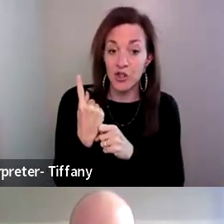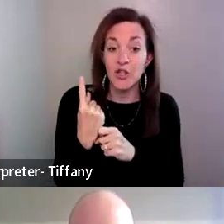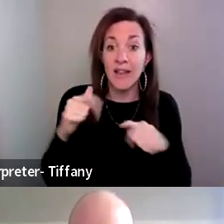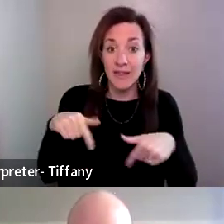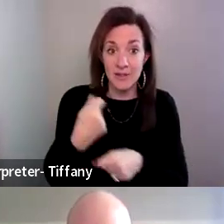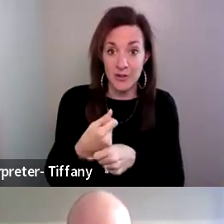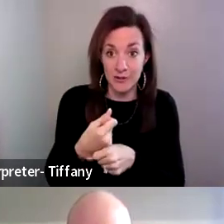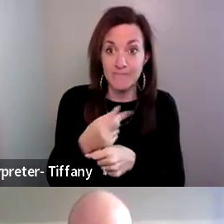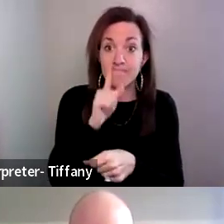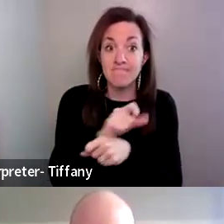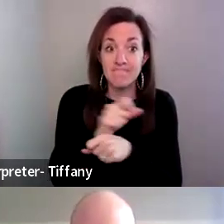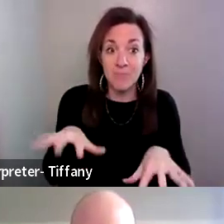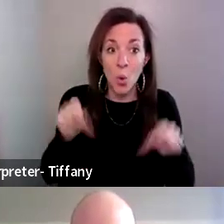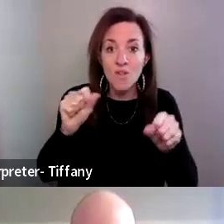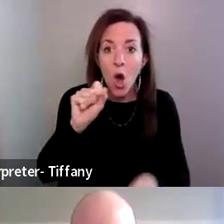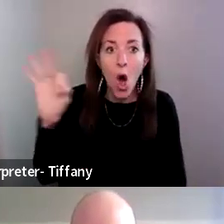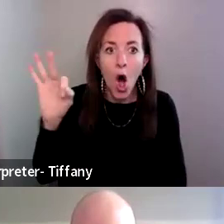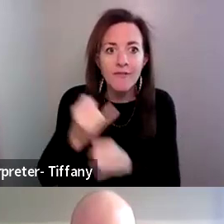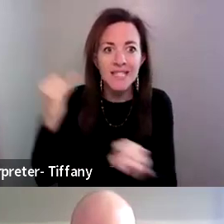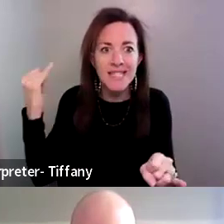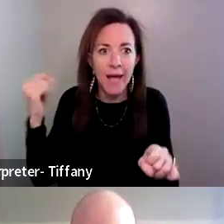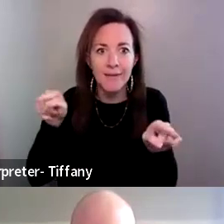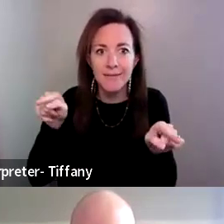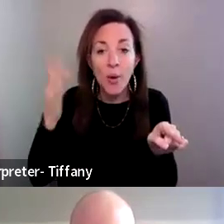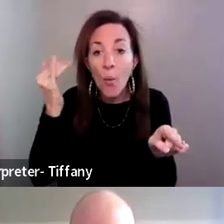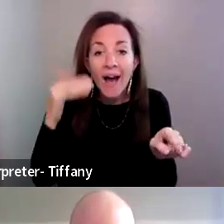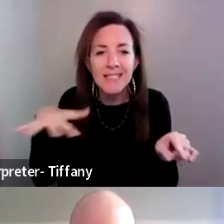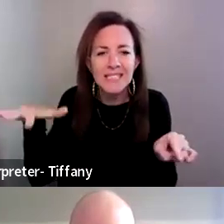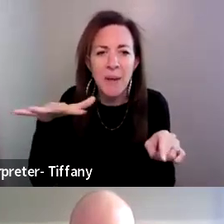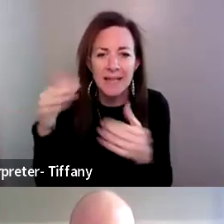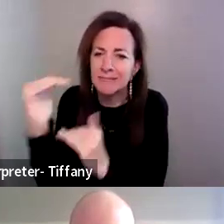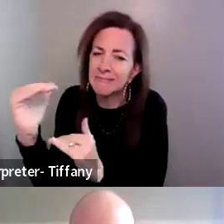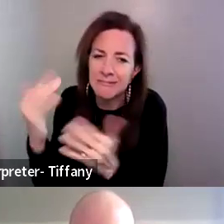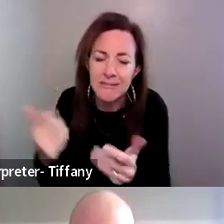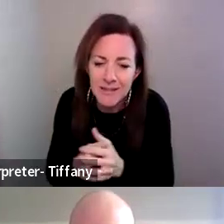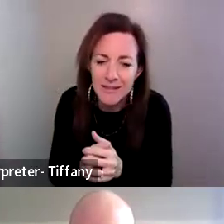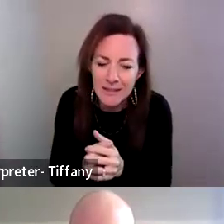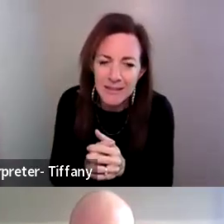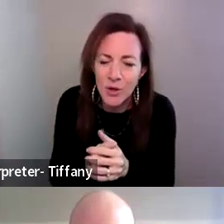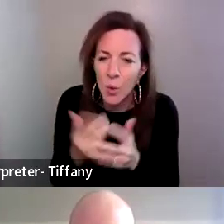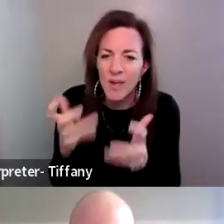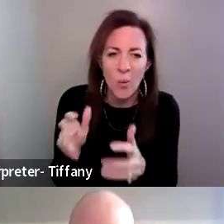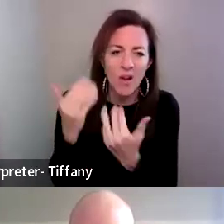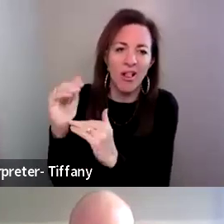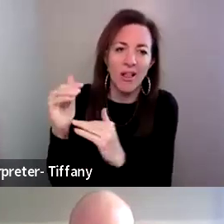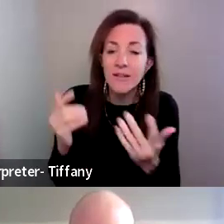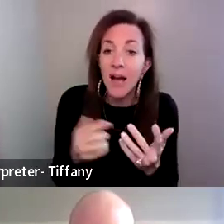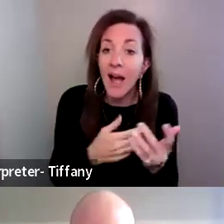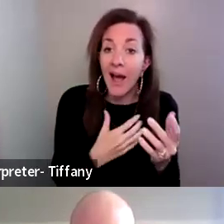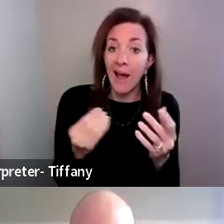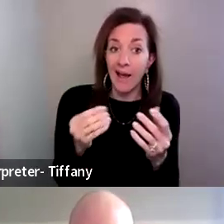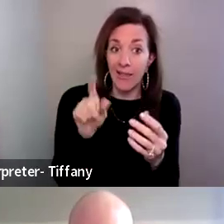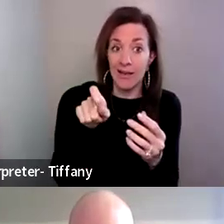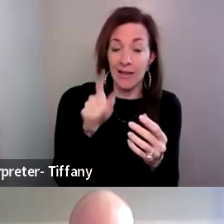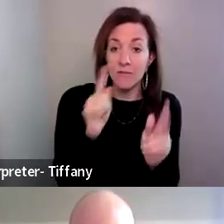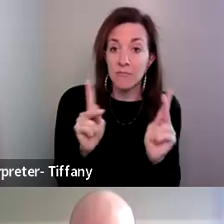this year, we're actually hosting off-site just due to space constraints and the need for having people